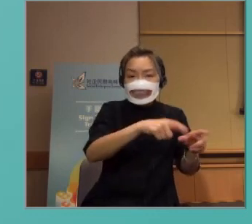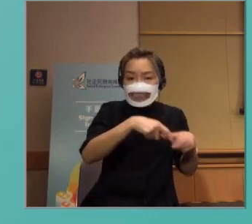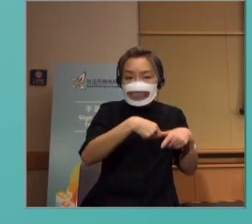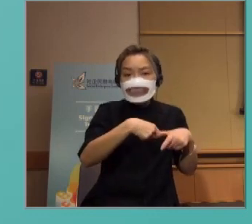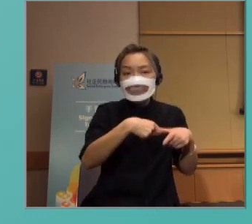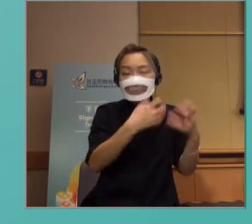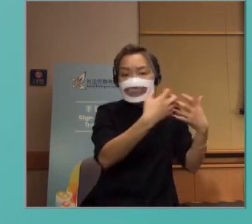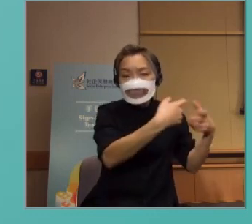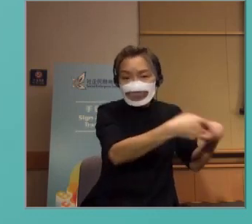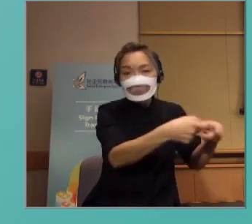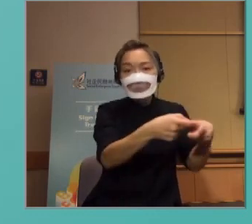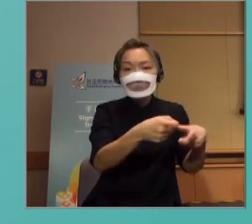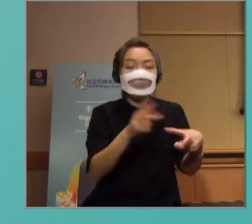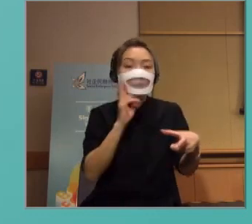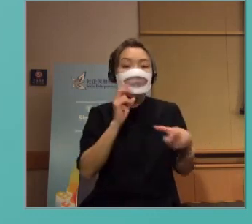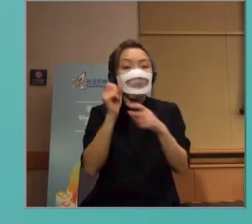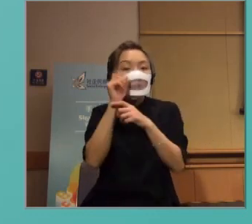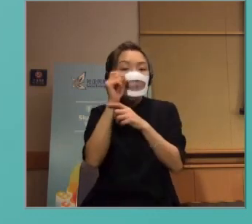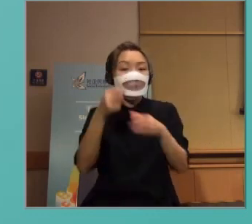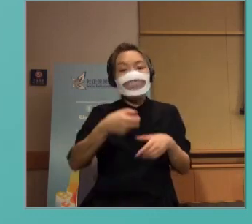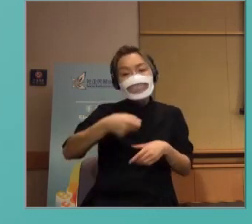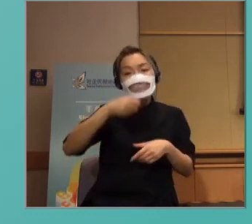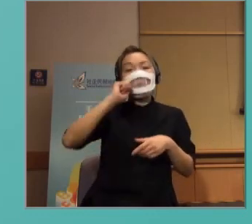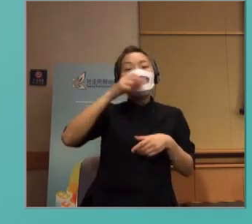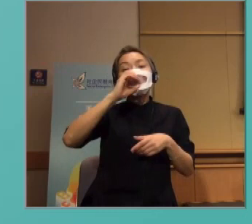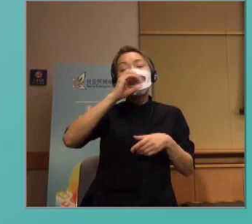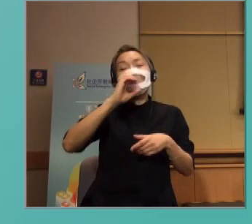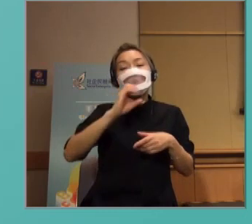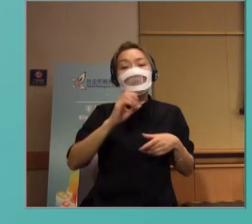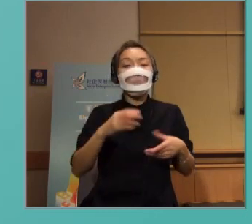a sticker, which is the traditional way of doing fundraisers,